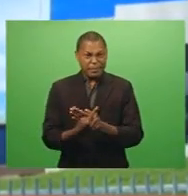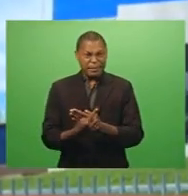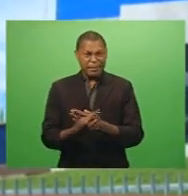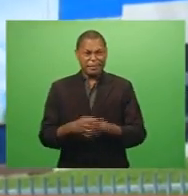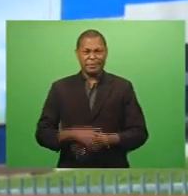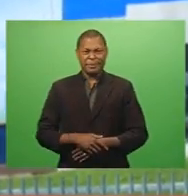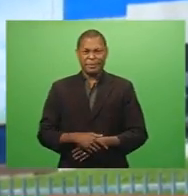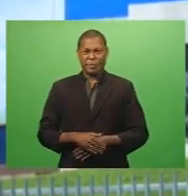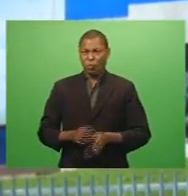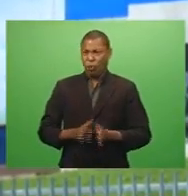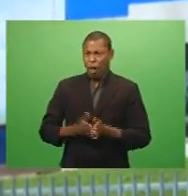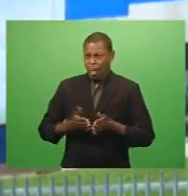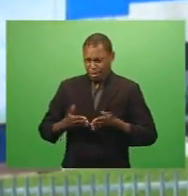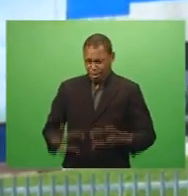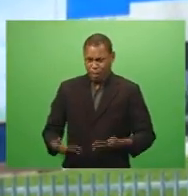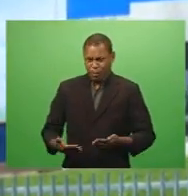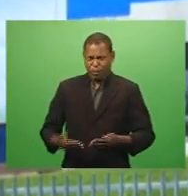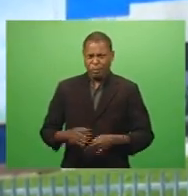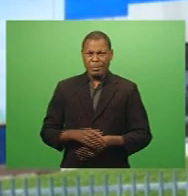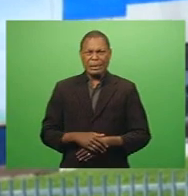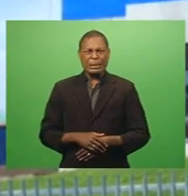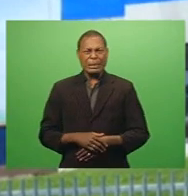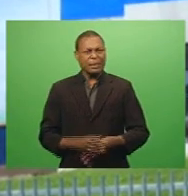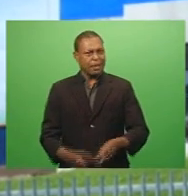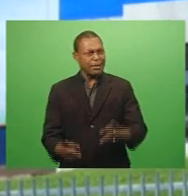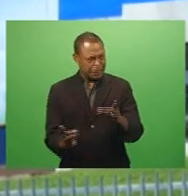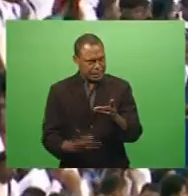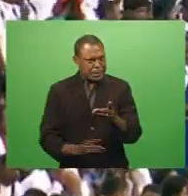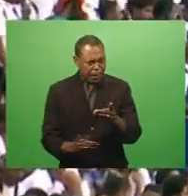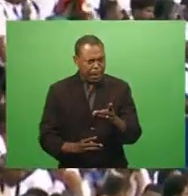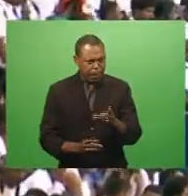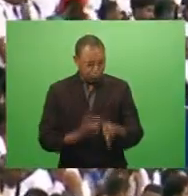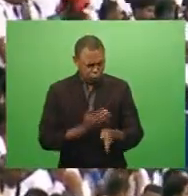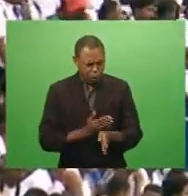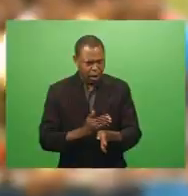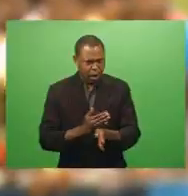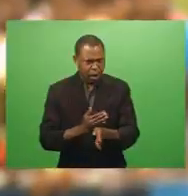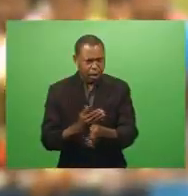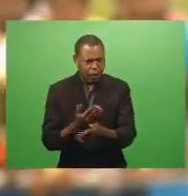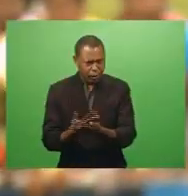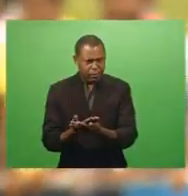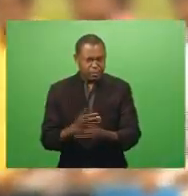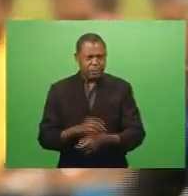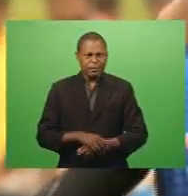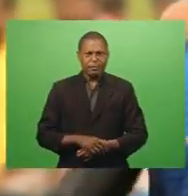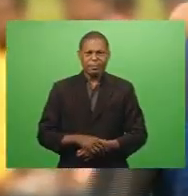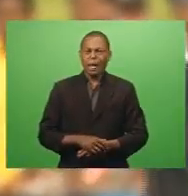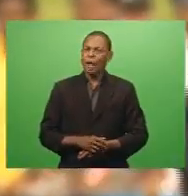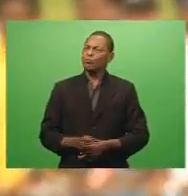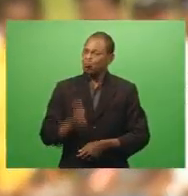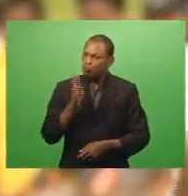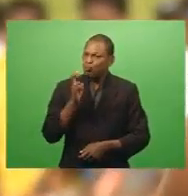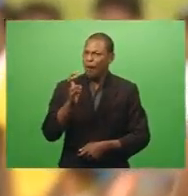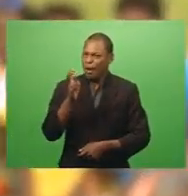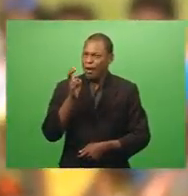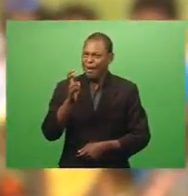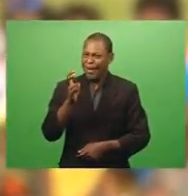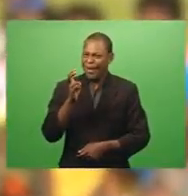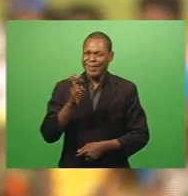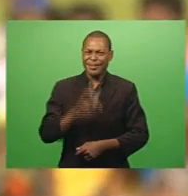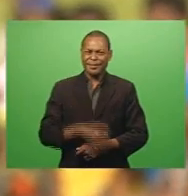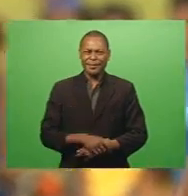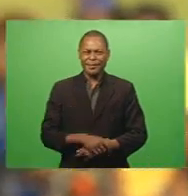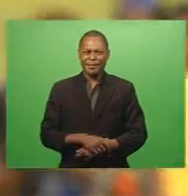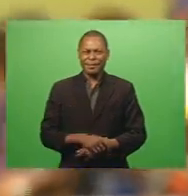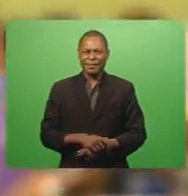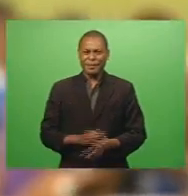regained all my discipline and I've been more attentive in training. So, seeing the improvement now